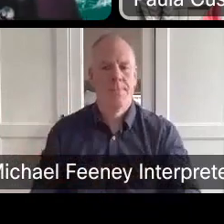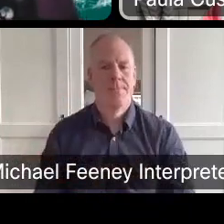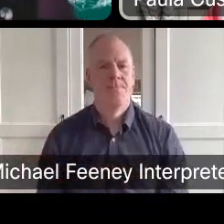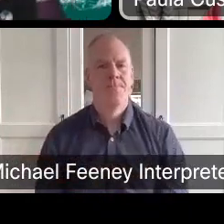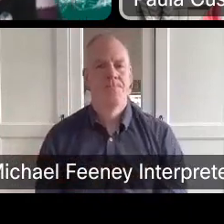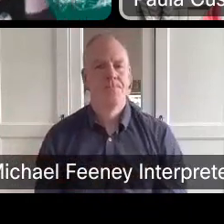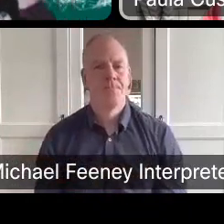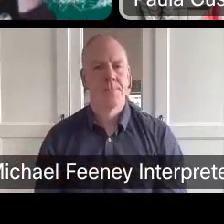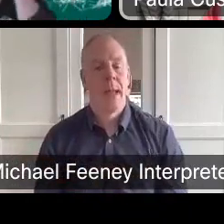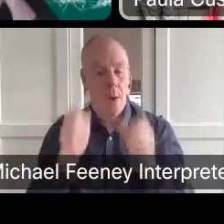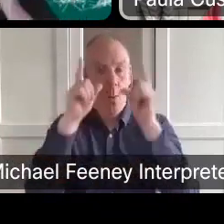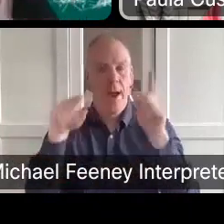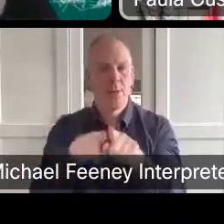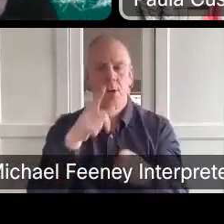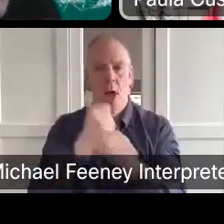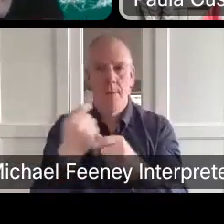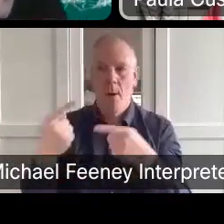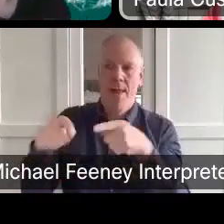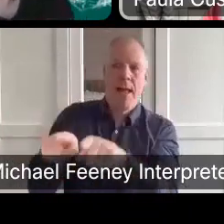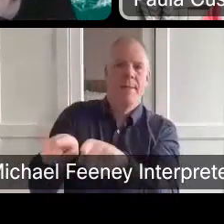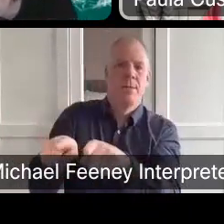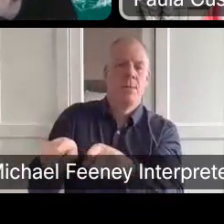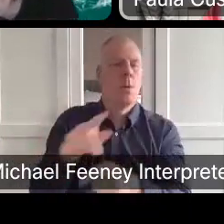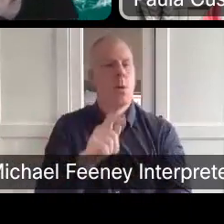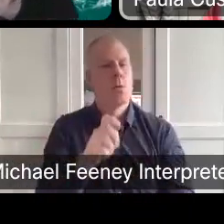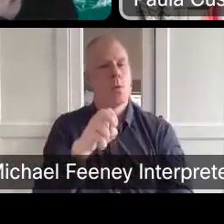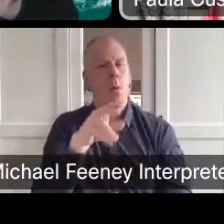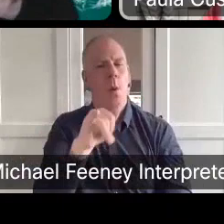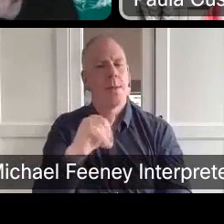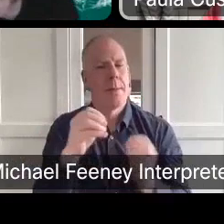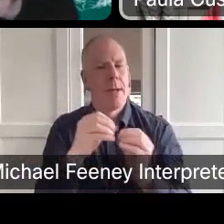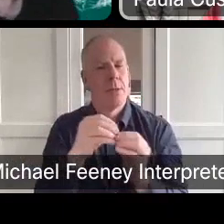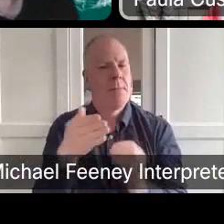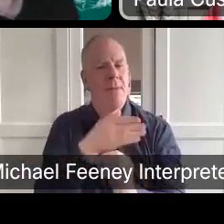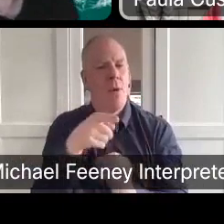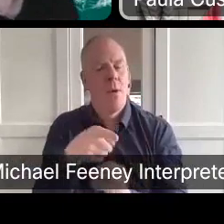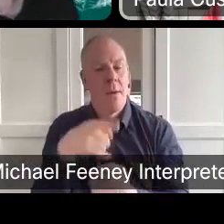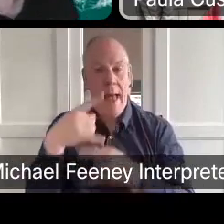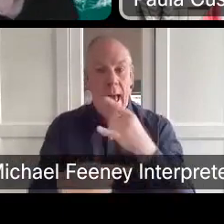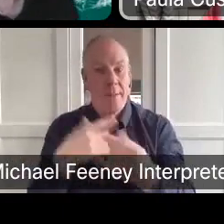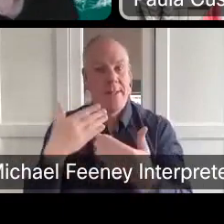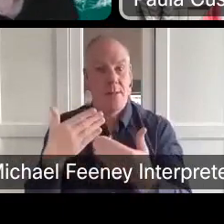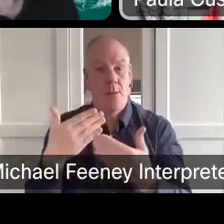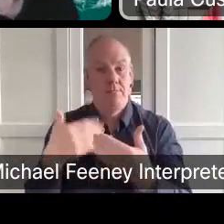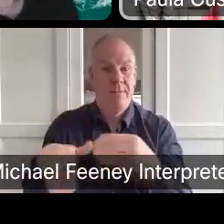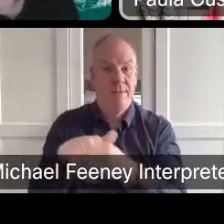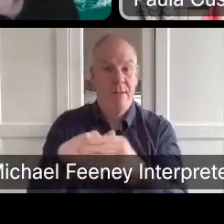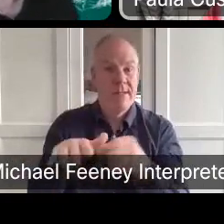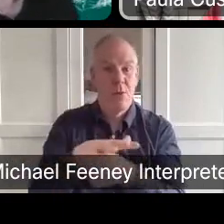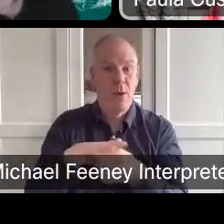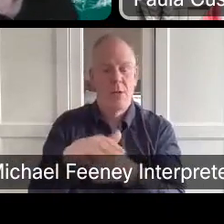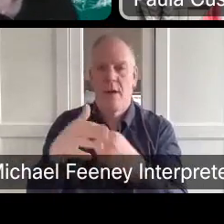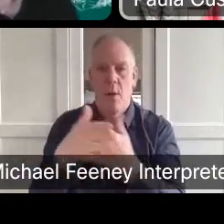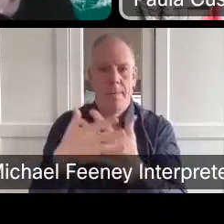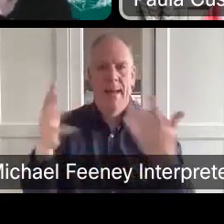conscious, you know, talking about alignment, we had Tony, we heard from Tony earlier on, you know, obviously this is all happening in the context of a